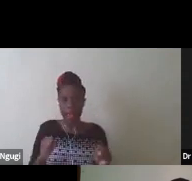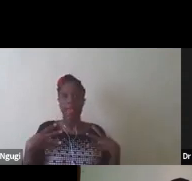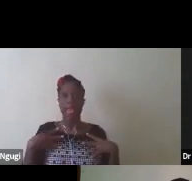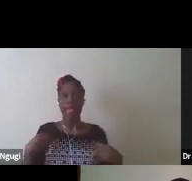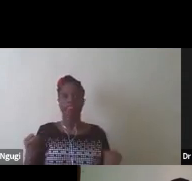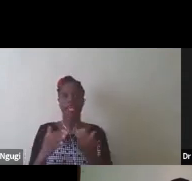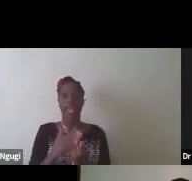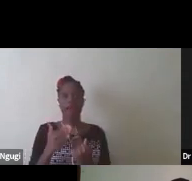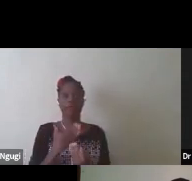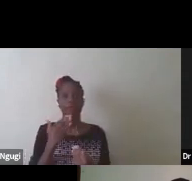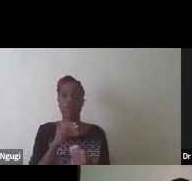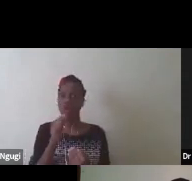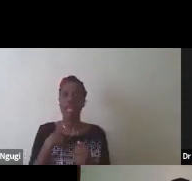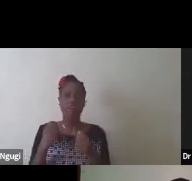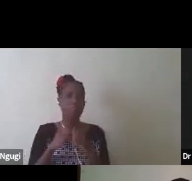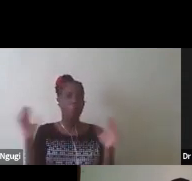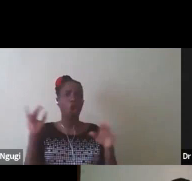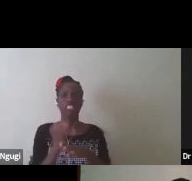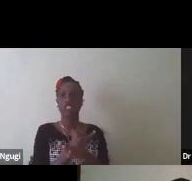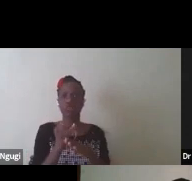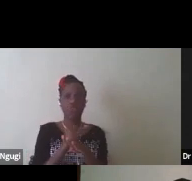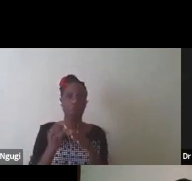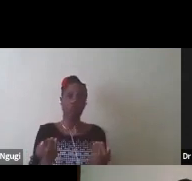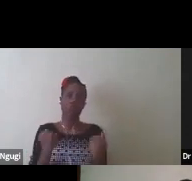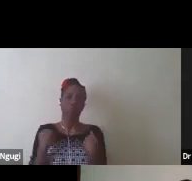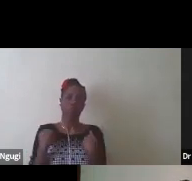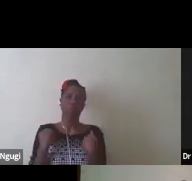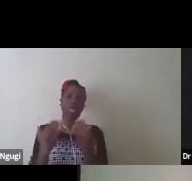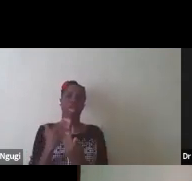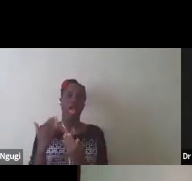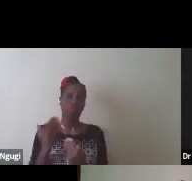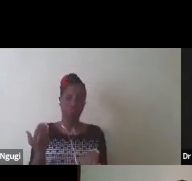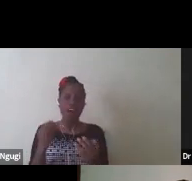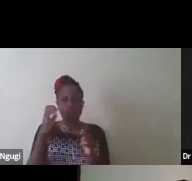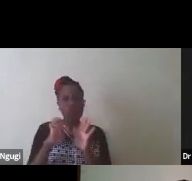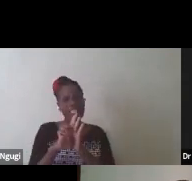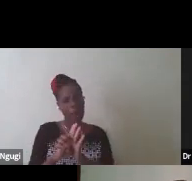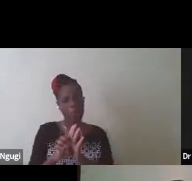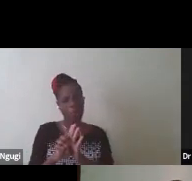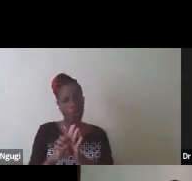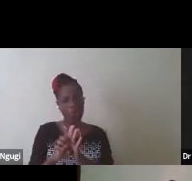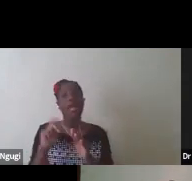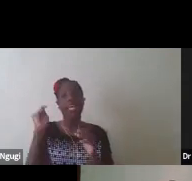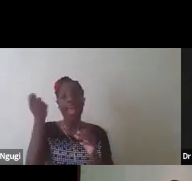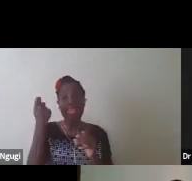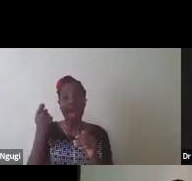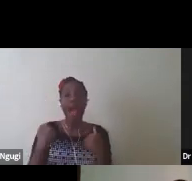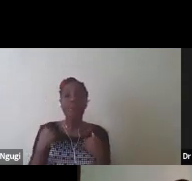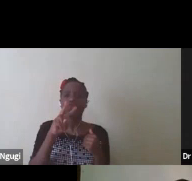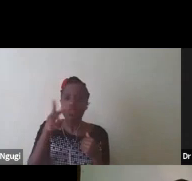these institutional care. I give an example, like in Kenya, we have about 2,000 psychiatric